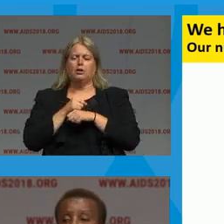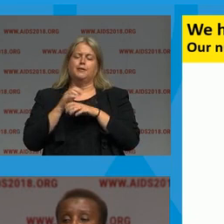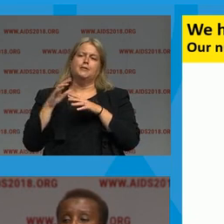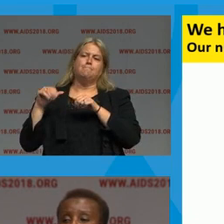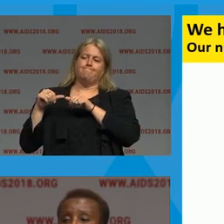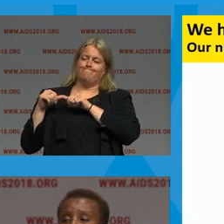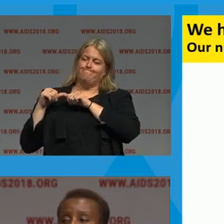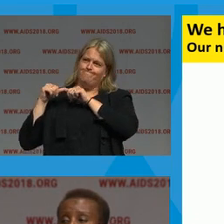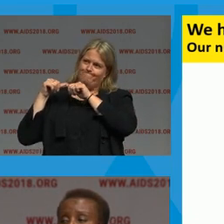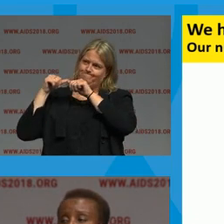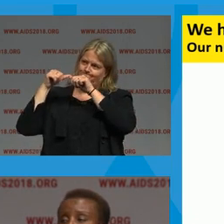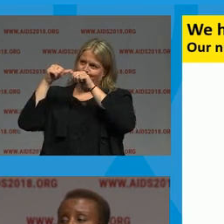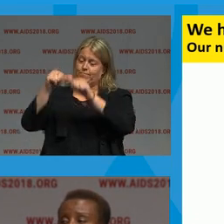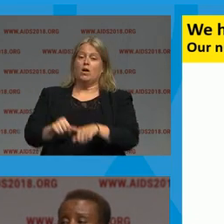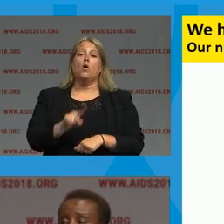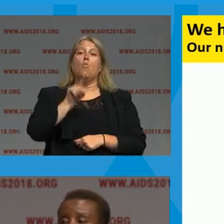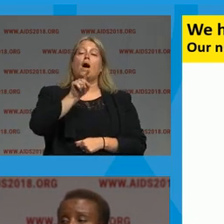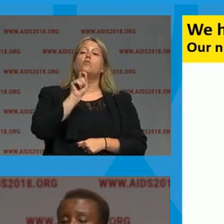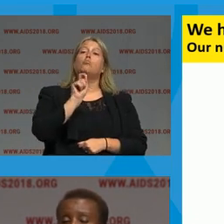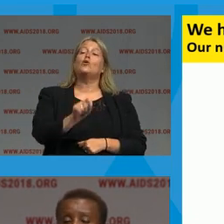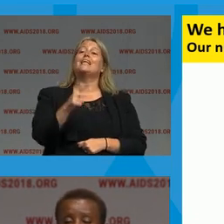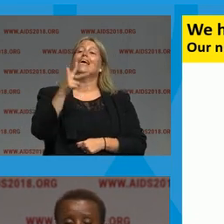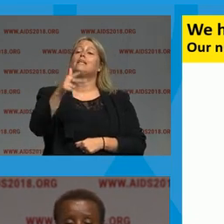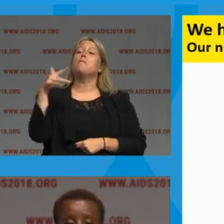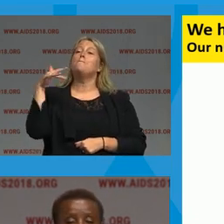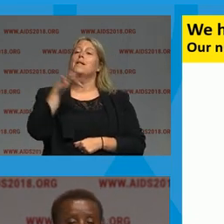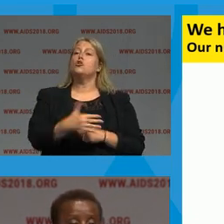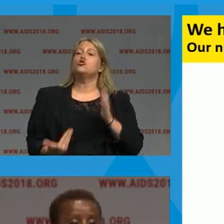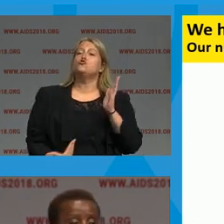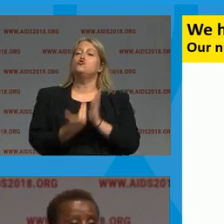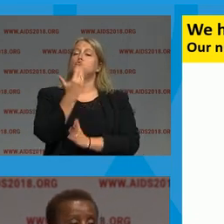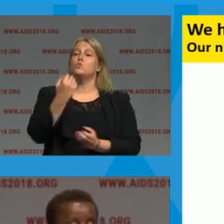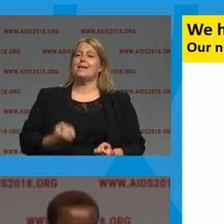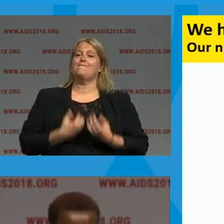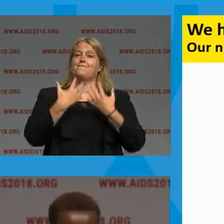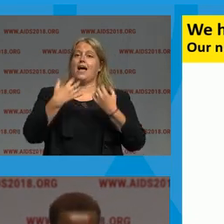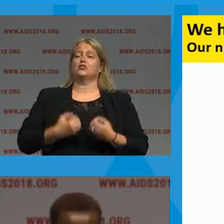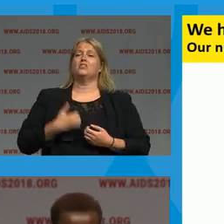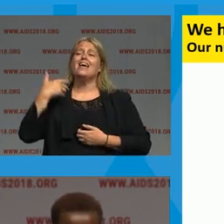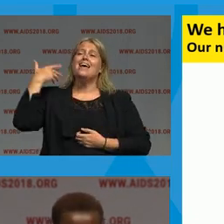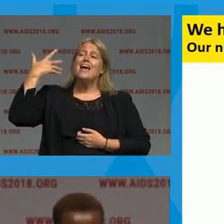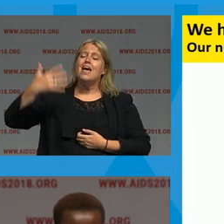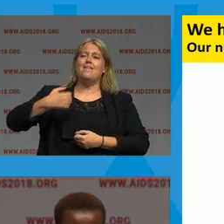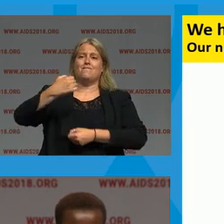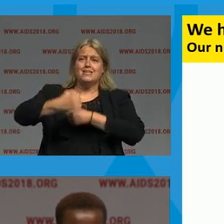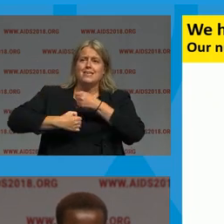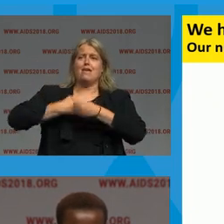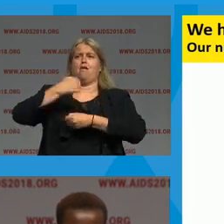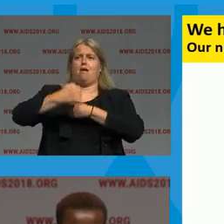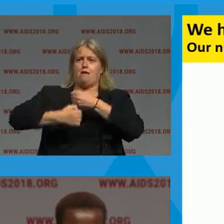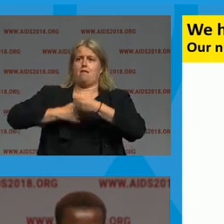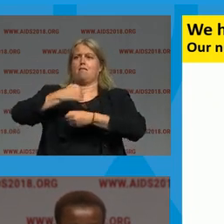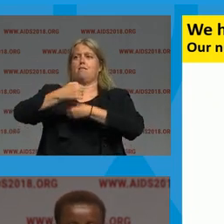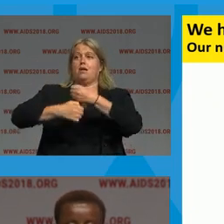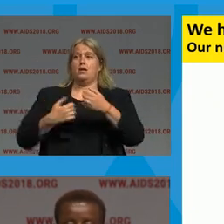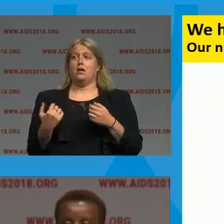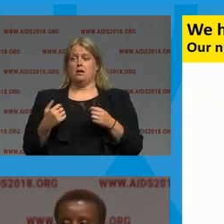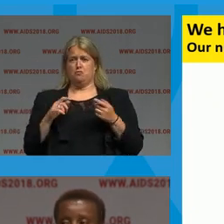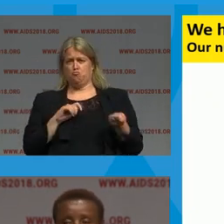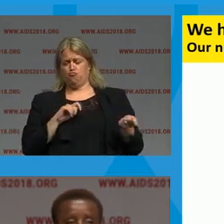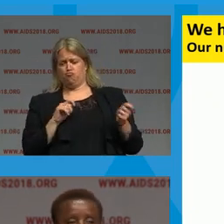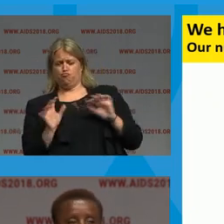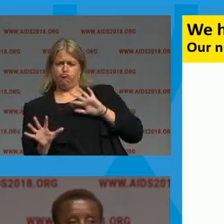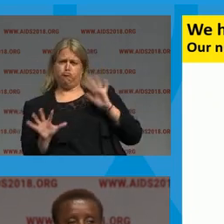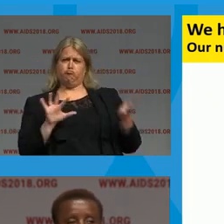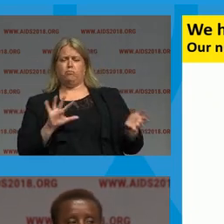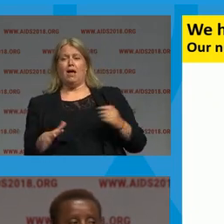almost 1.8 million new infections every year across the world. If you translate that roughly, it comes down